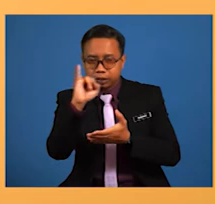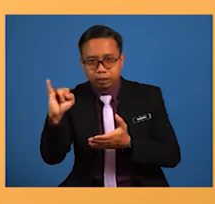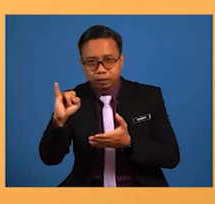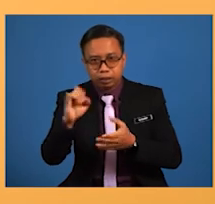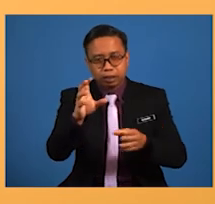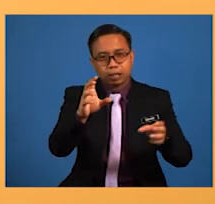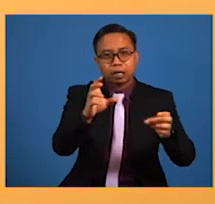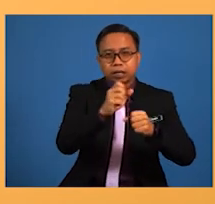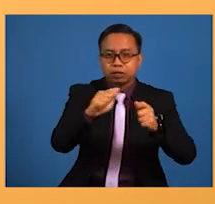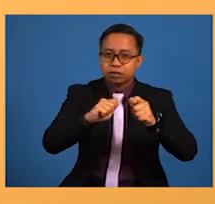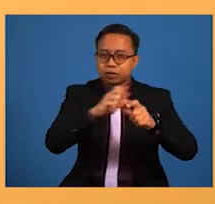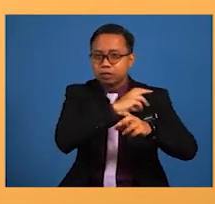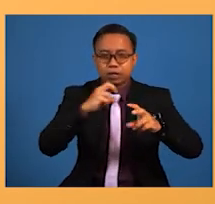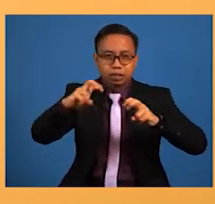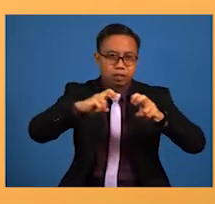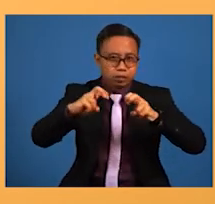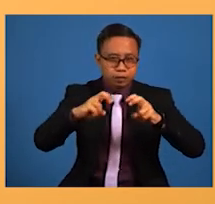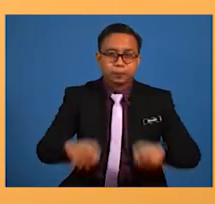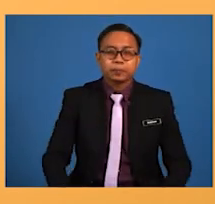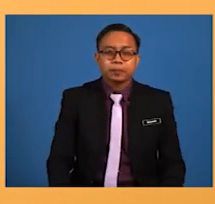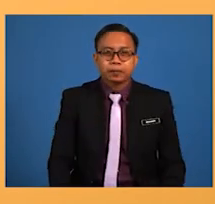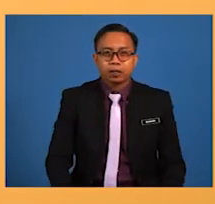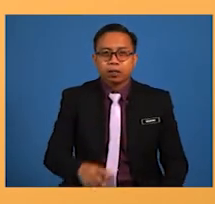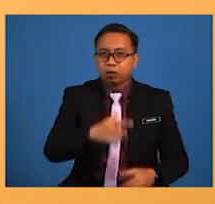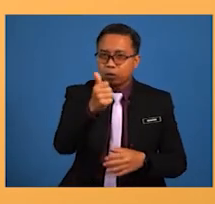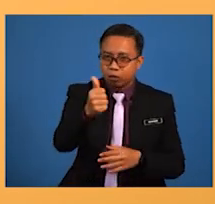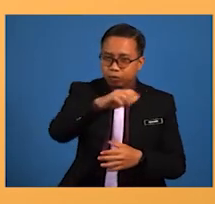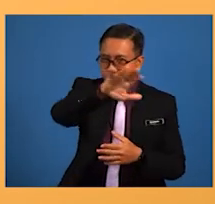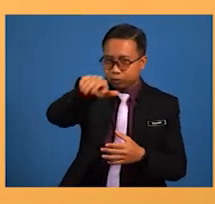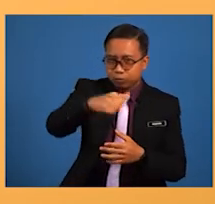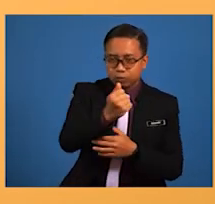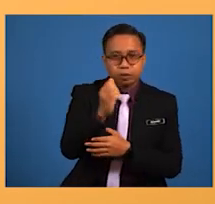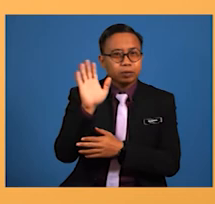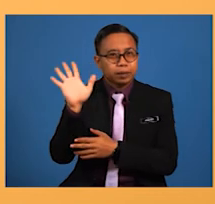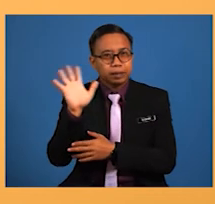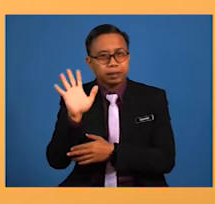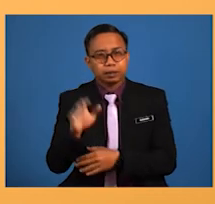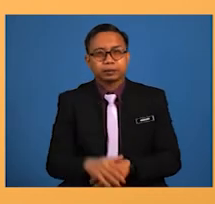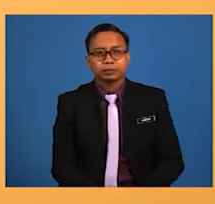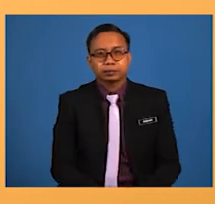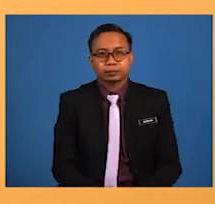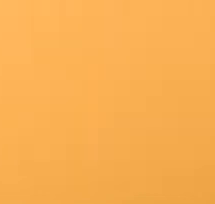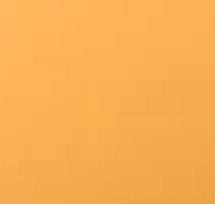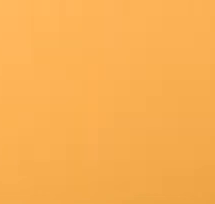accurate analysis and synthesis. All the best to all of you. Bye.